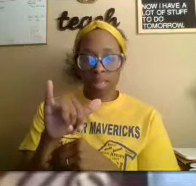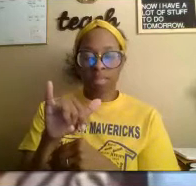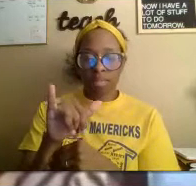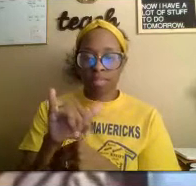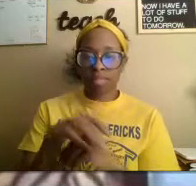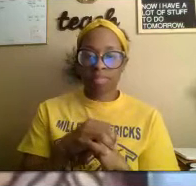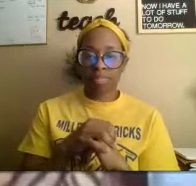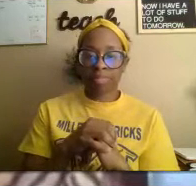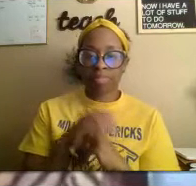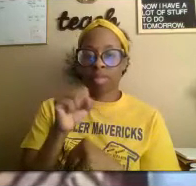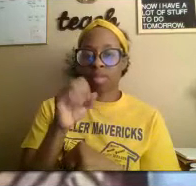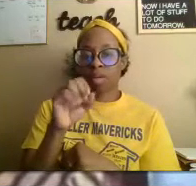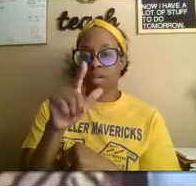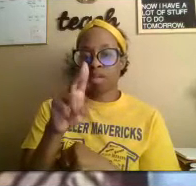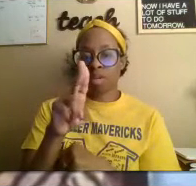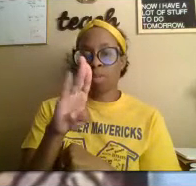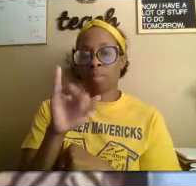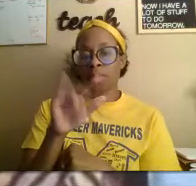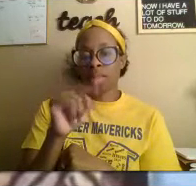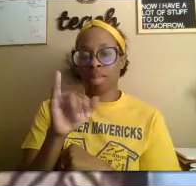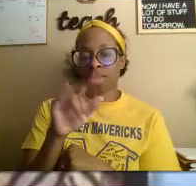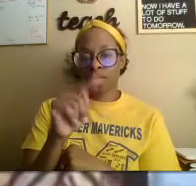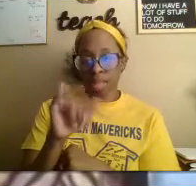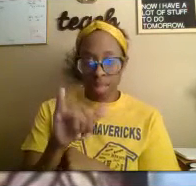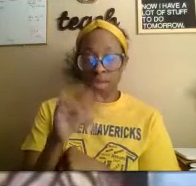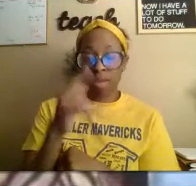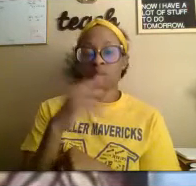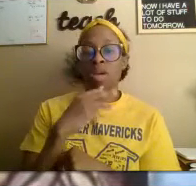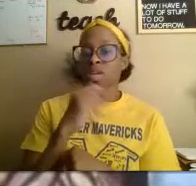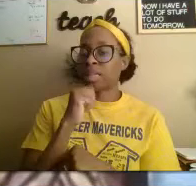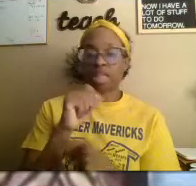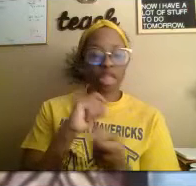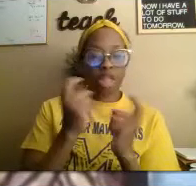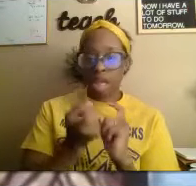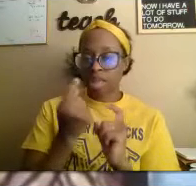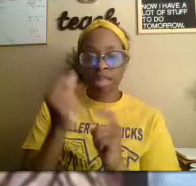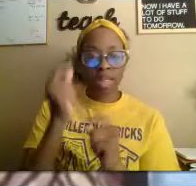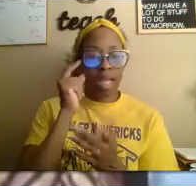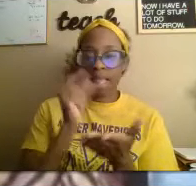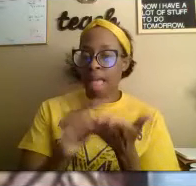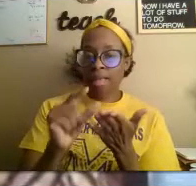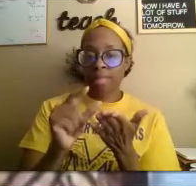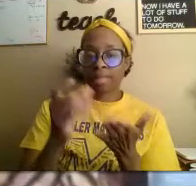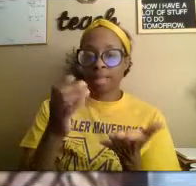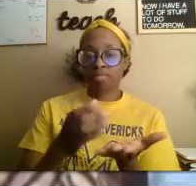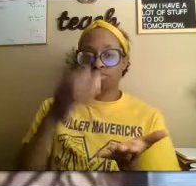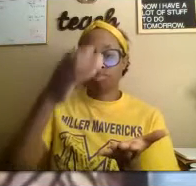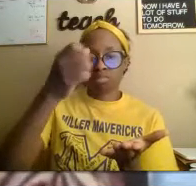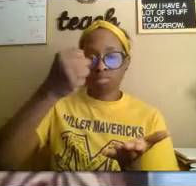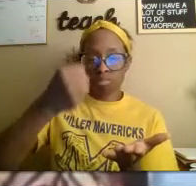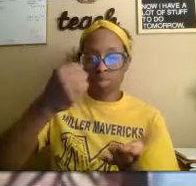Solubility. The water does not change the glass pitcher or the wooden spoon, but it does change the